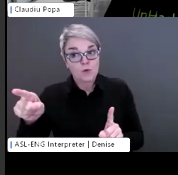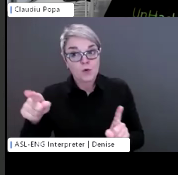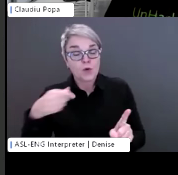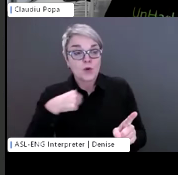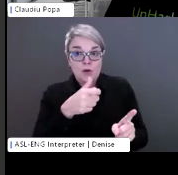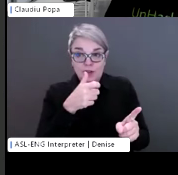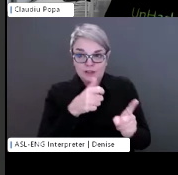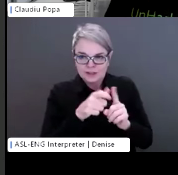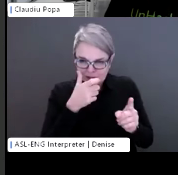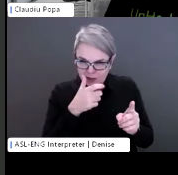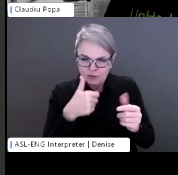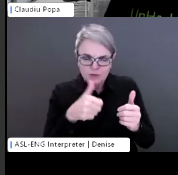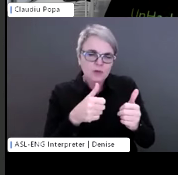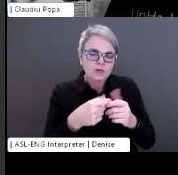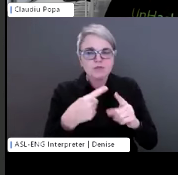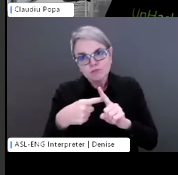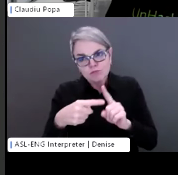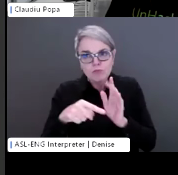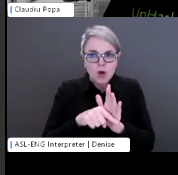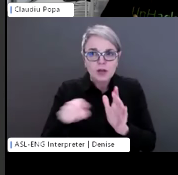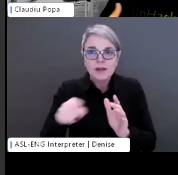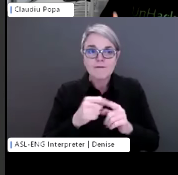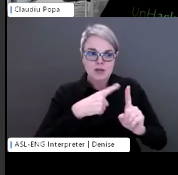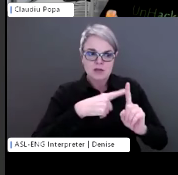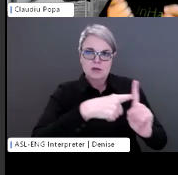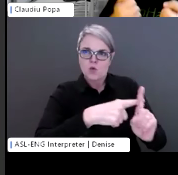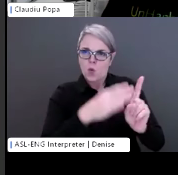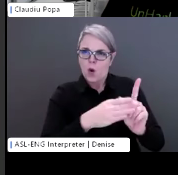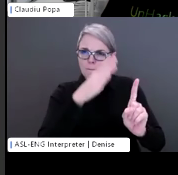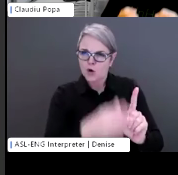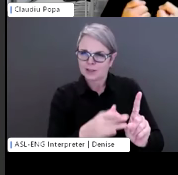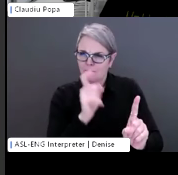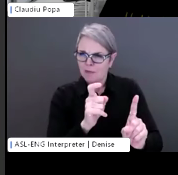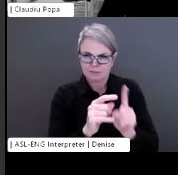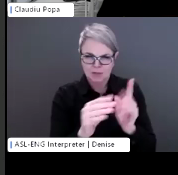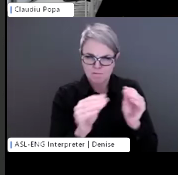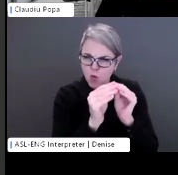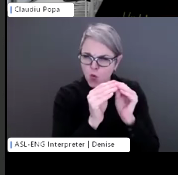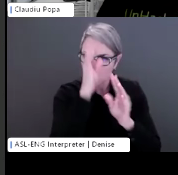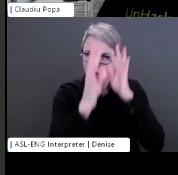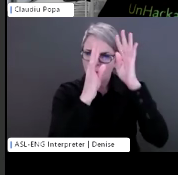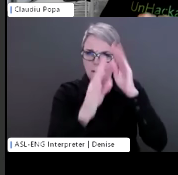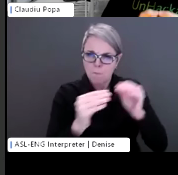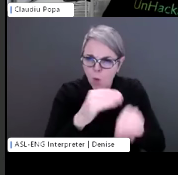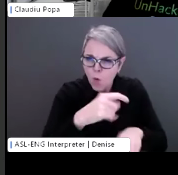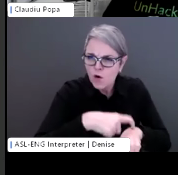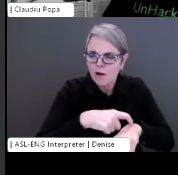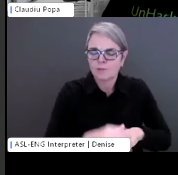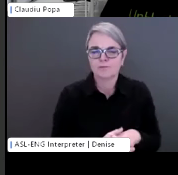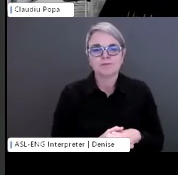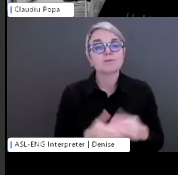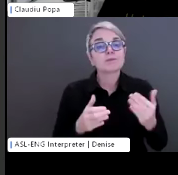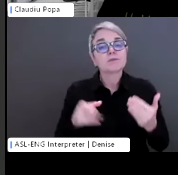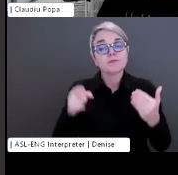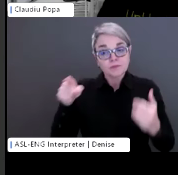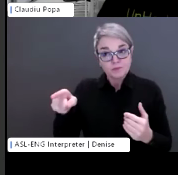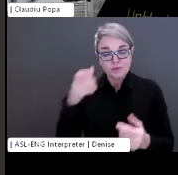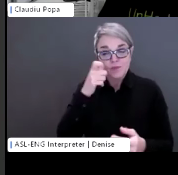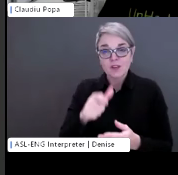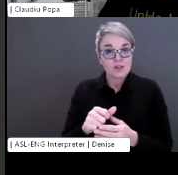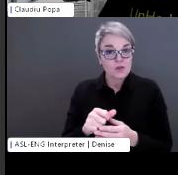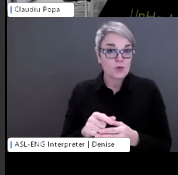Now, when you pick a role, you need to embody a persona. And that persona online,